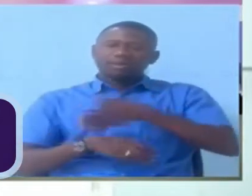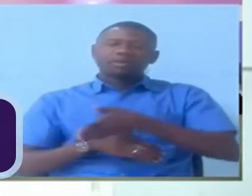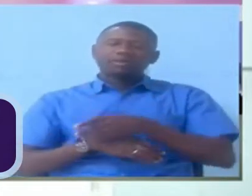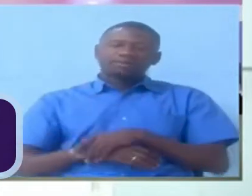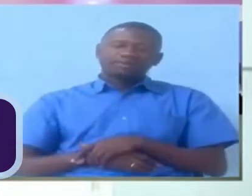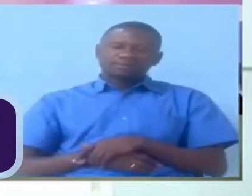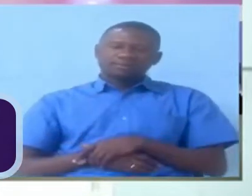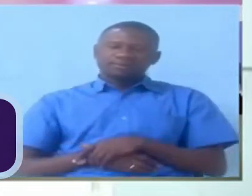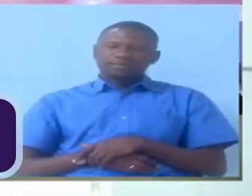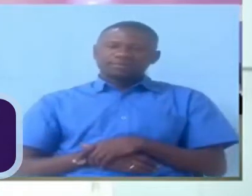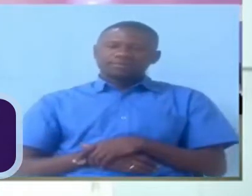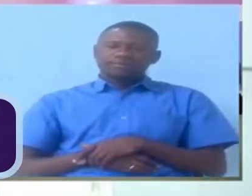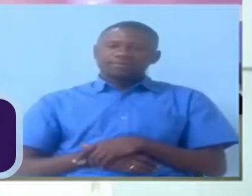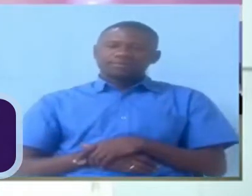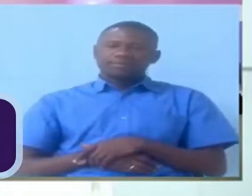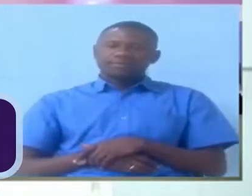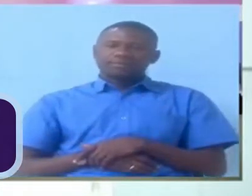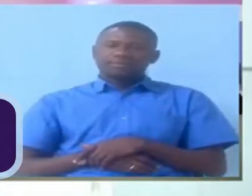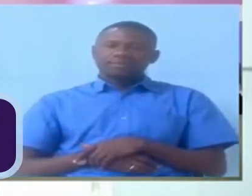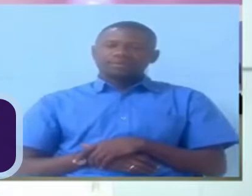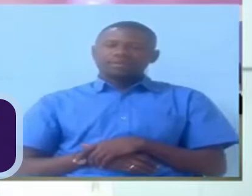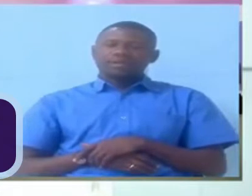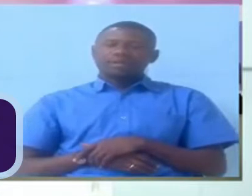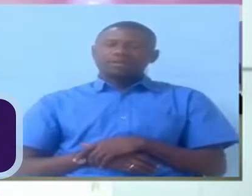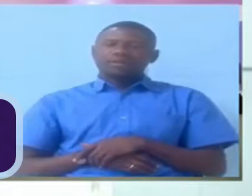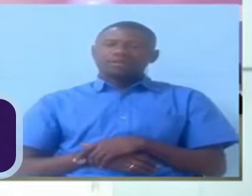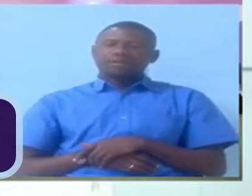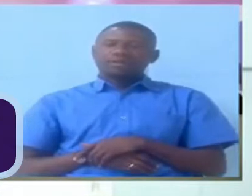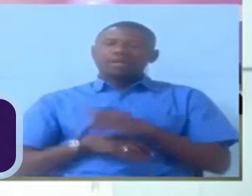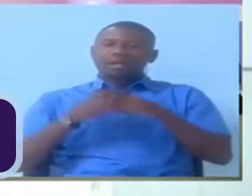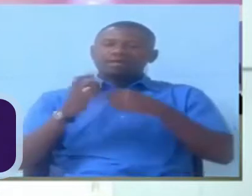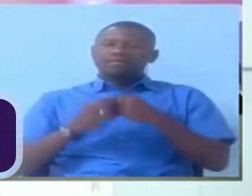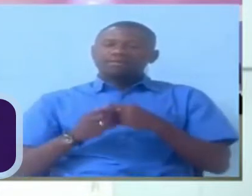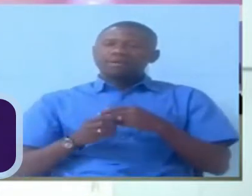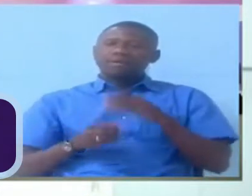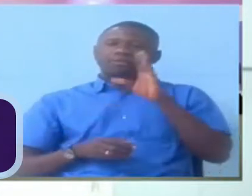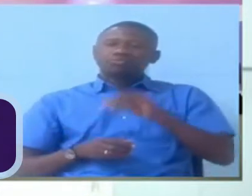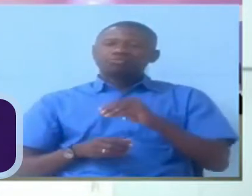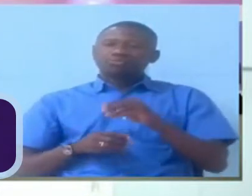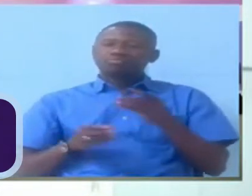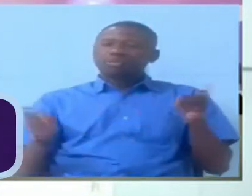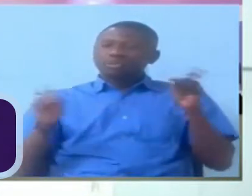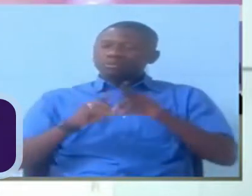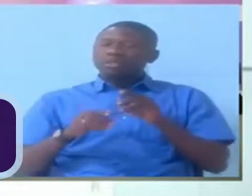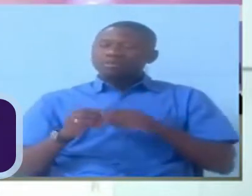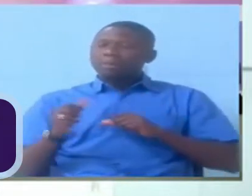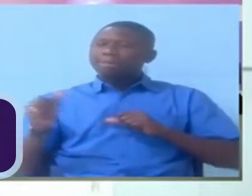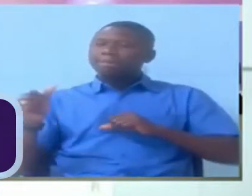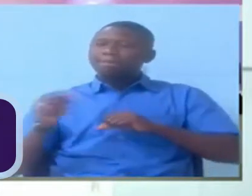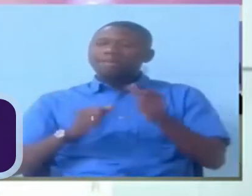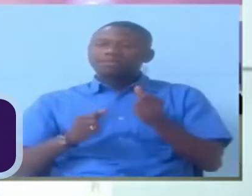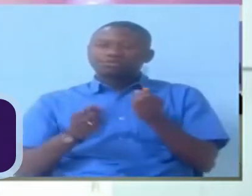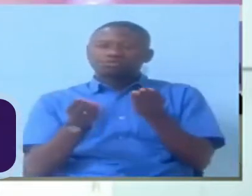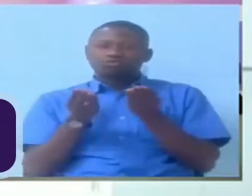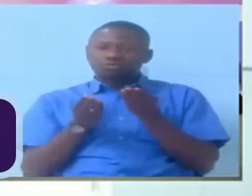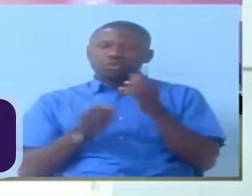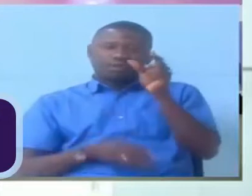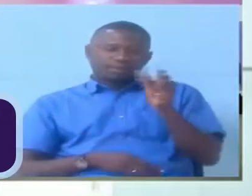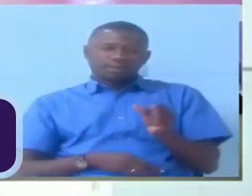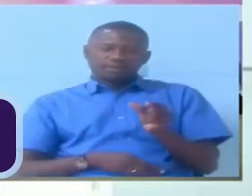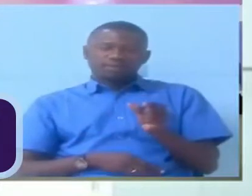1995, to 1995 samokono I was posted to Farafenya as an infantry soldier. Yen samba